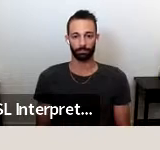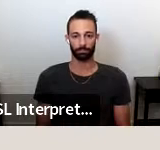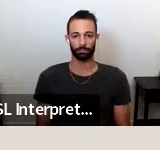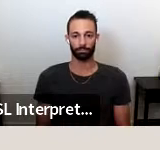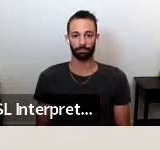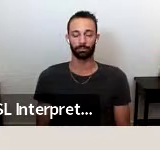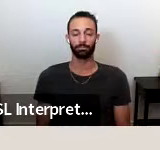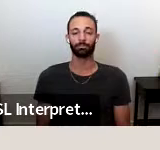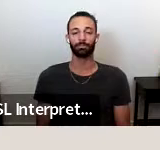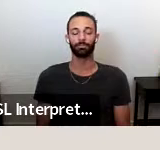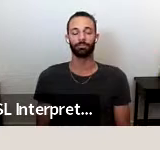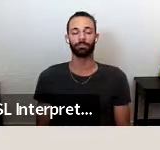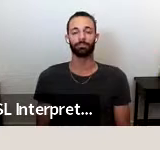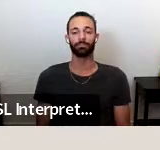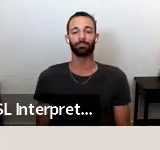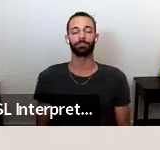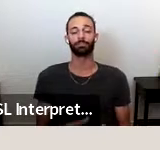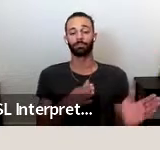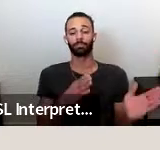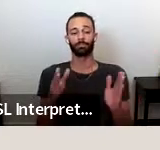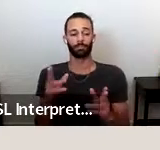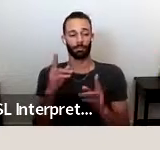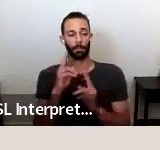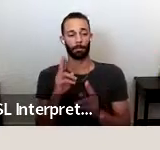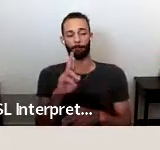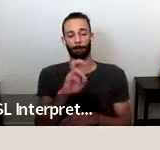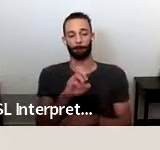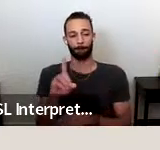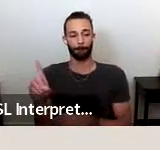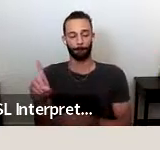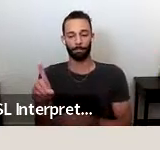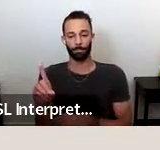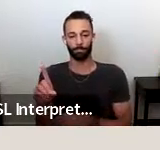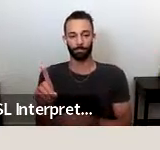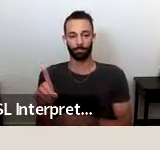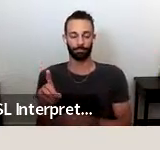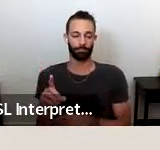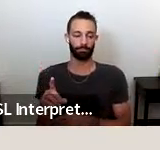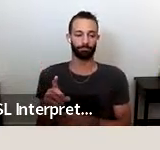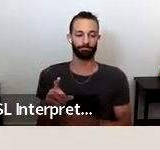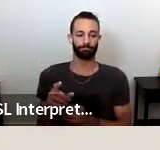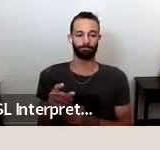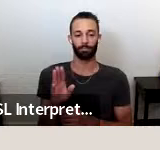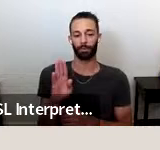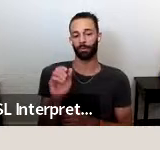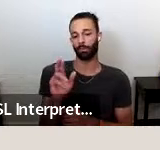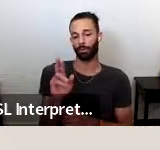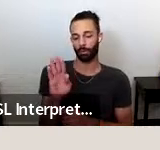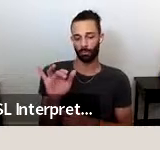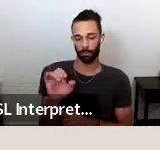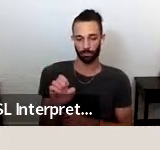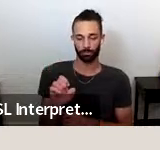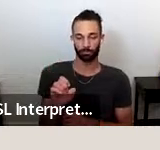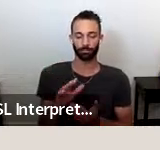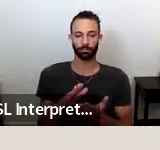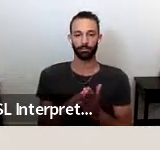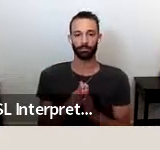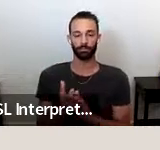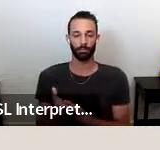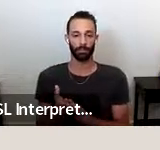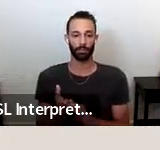The next transcessor that we're going to honor is Red, aka Barbie, who became a transcessor